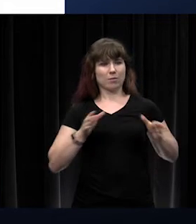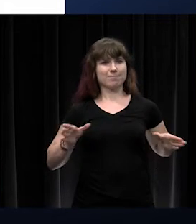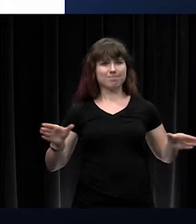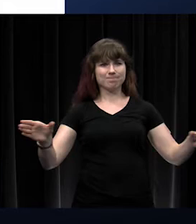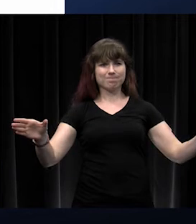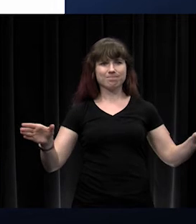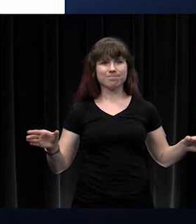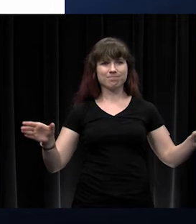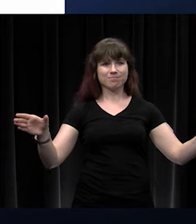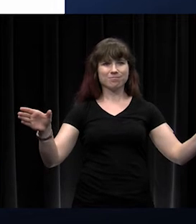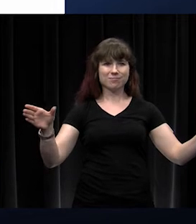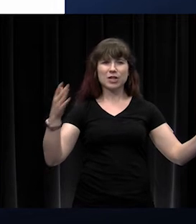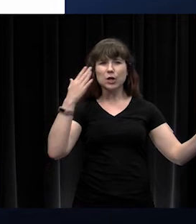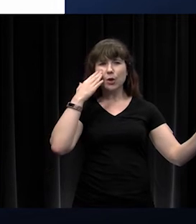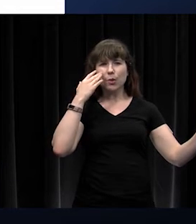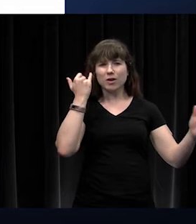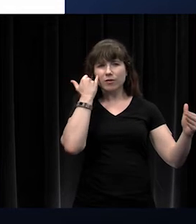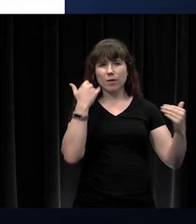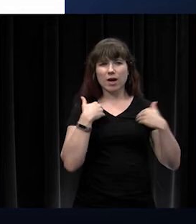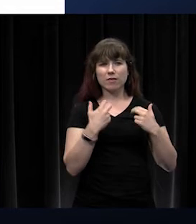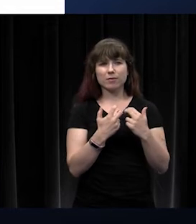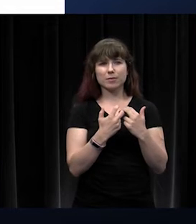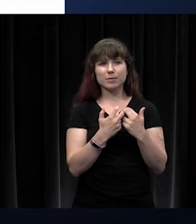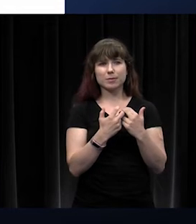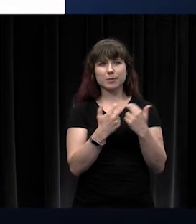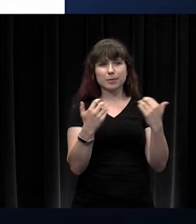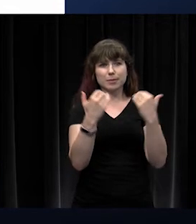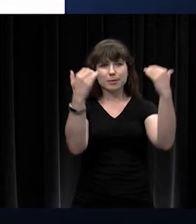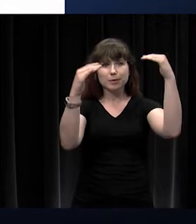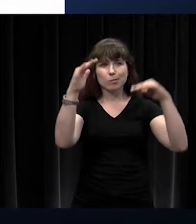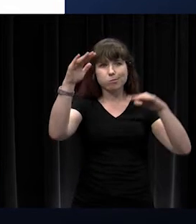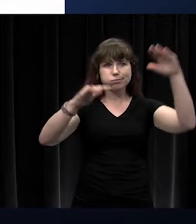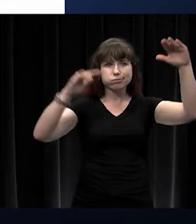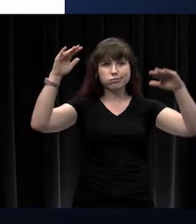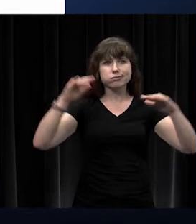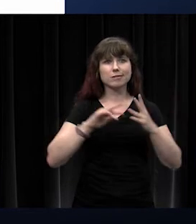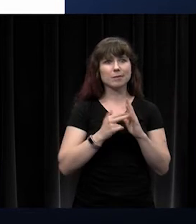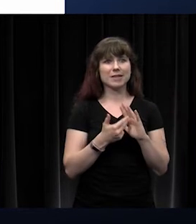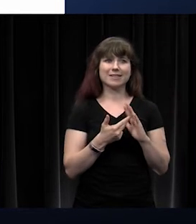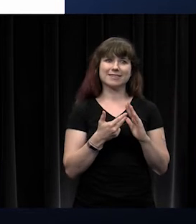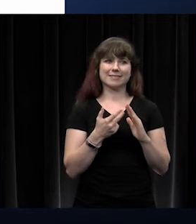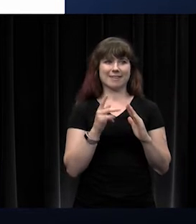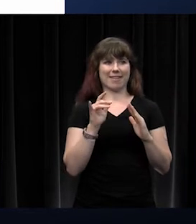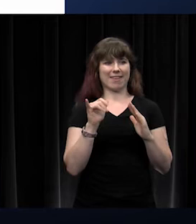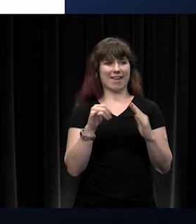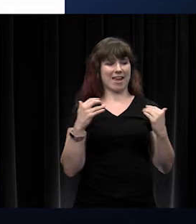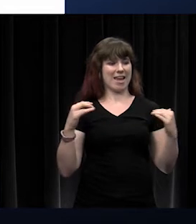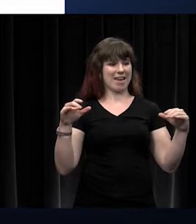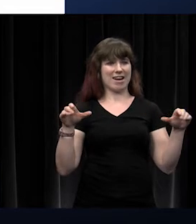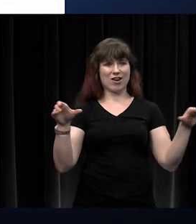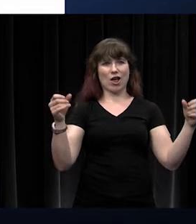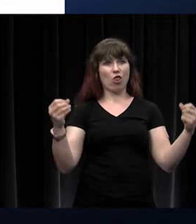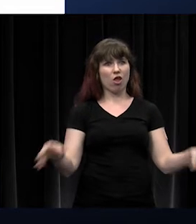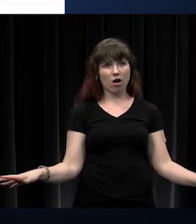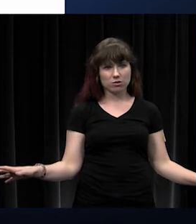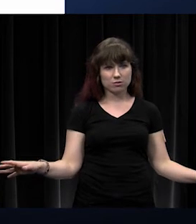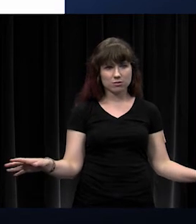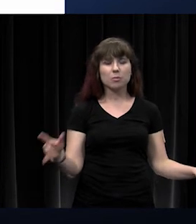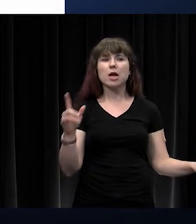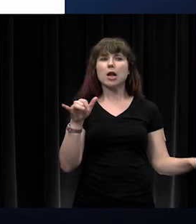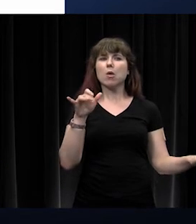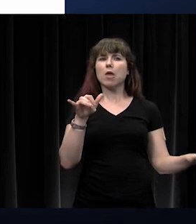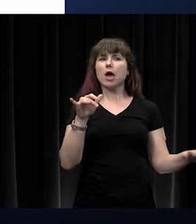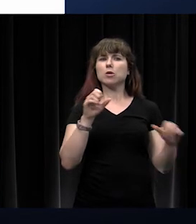because sometimes when you do the tiered seating that could get lost. But with that stage being a little bit higher than a traditional stage, if we were to build it from new